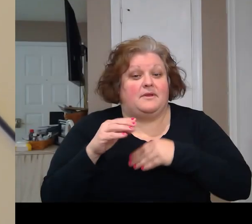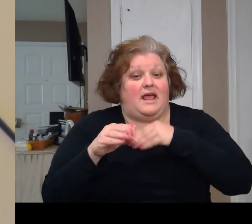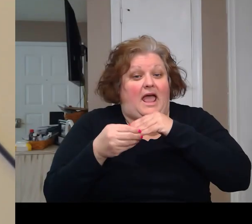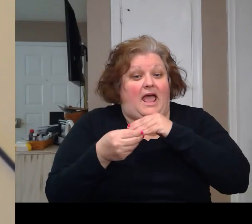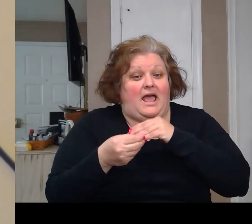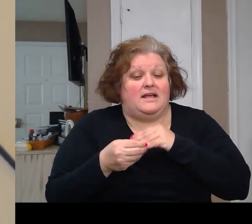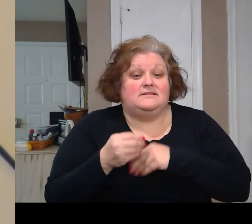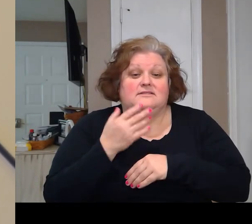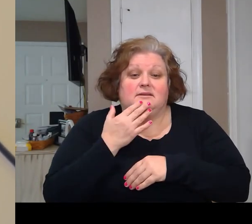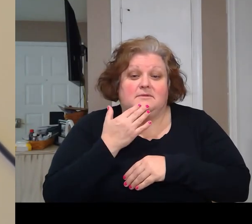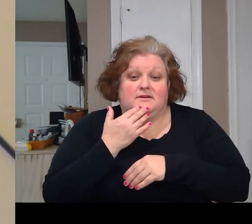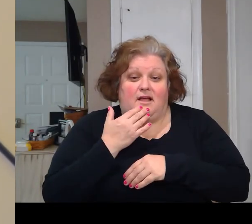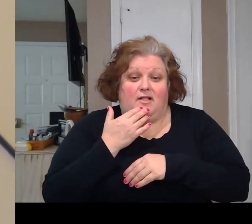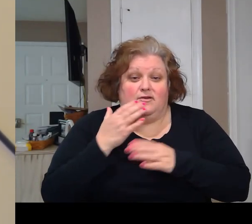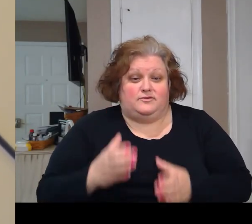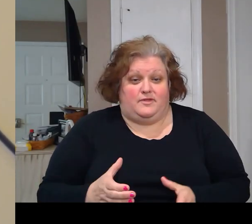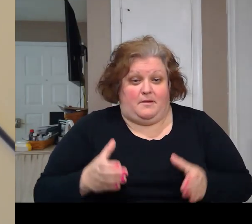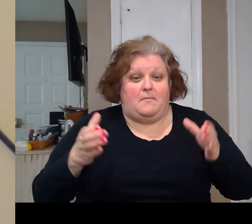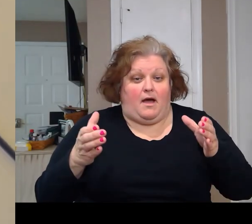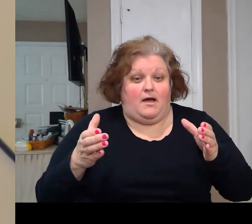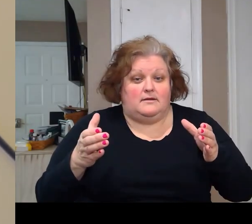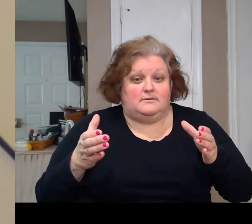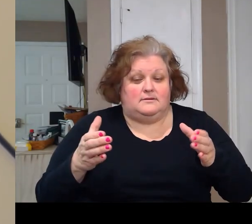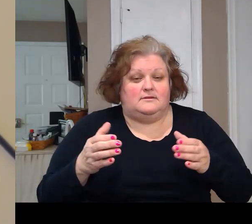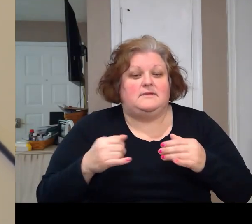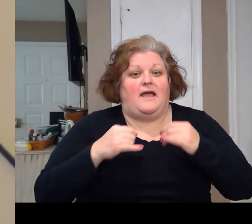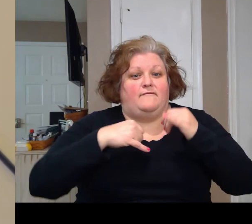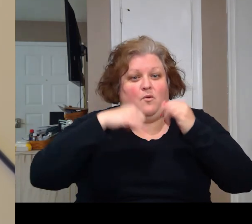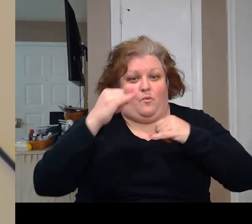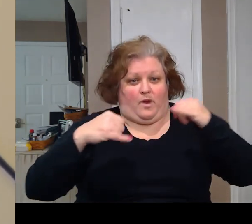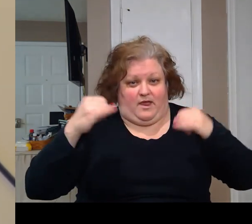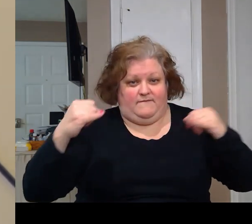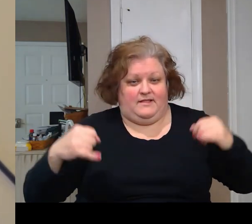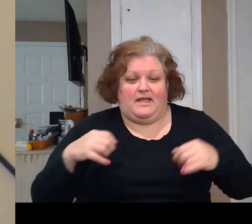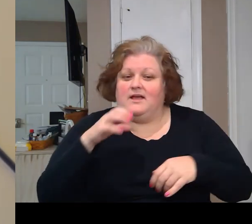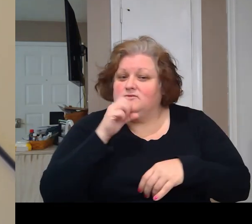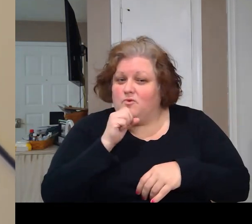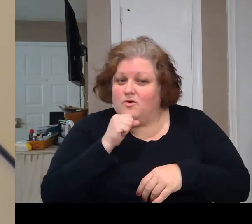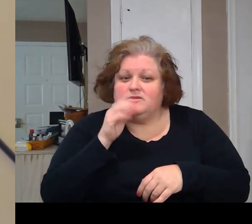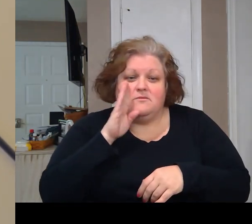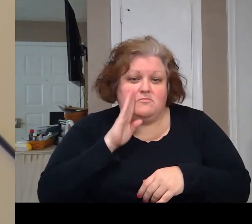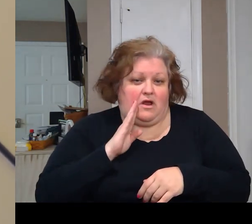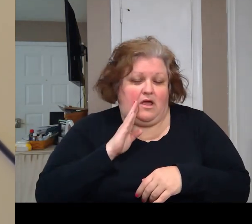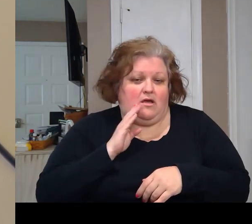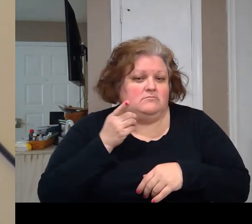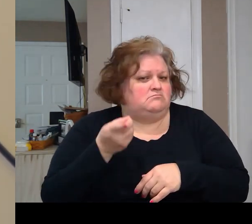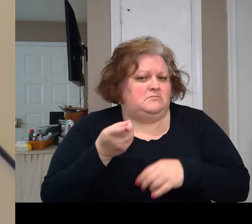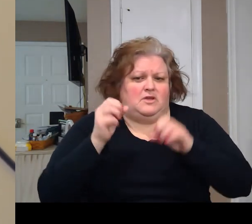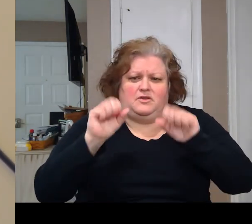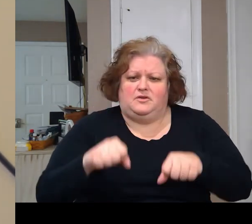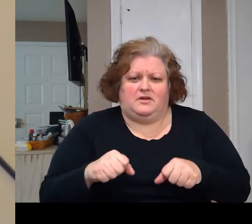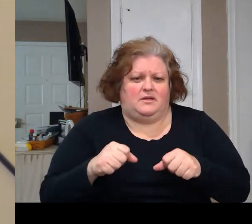Next, I'm going to add a little bit of that crayon to the pot. So I'm adding some wavy lines in orange